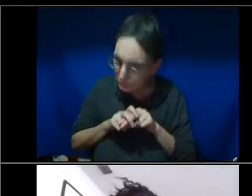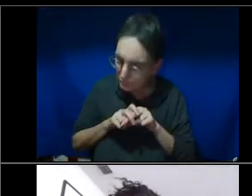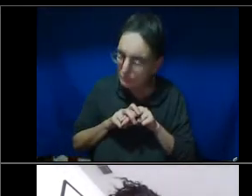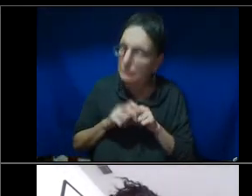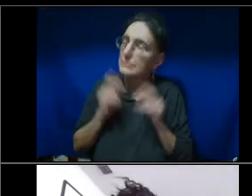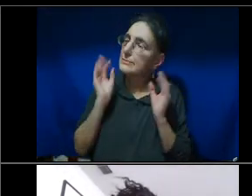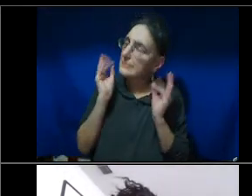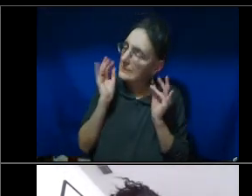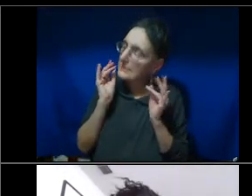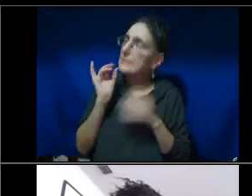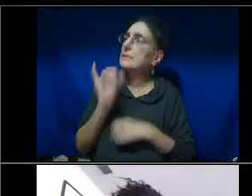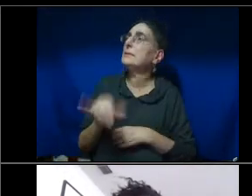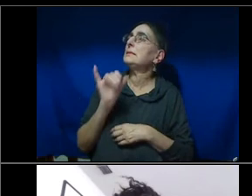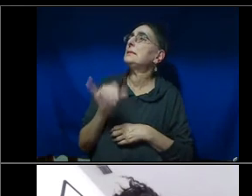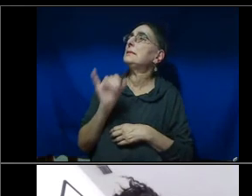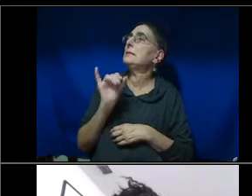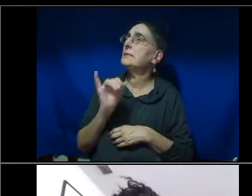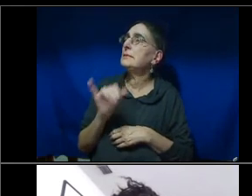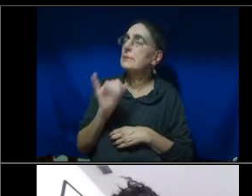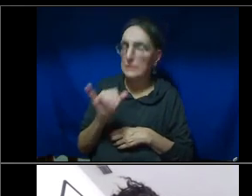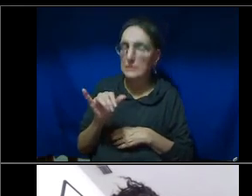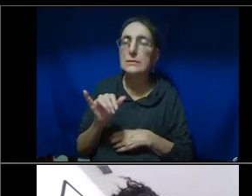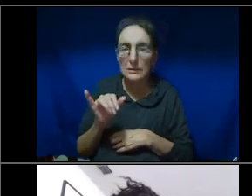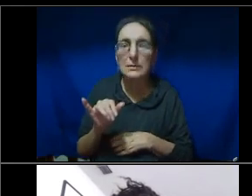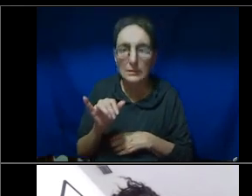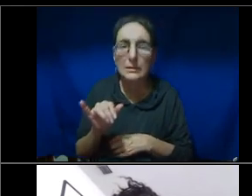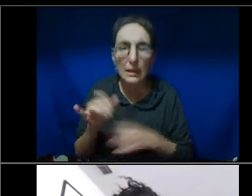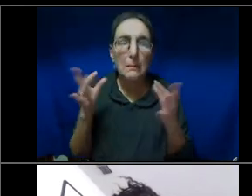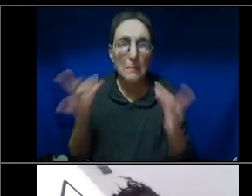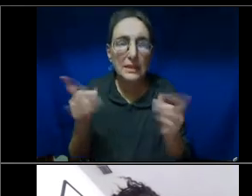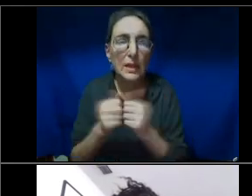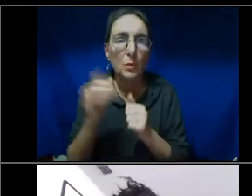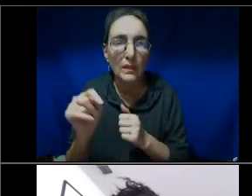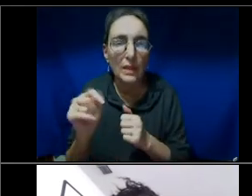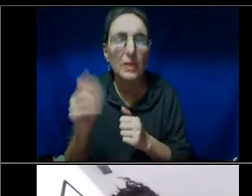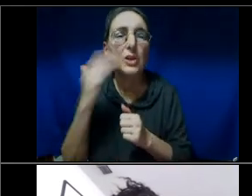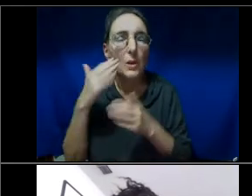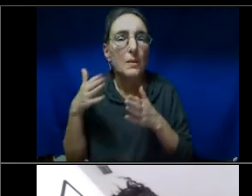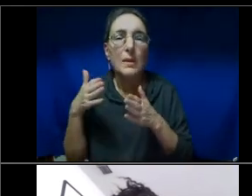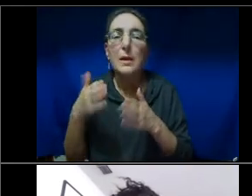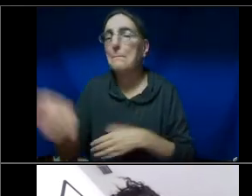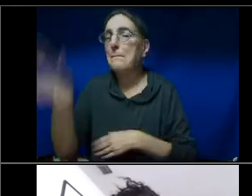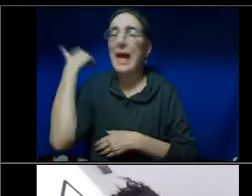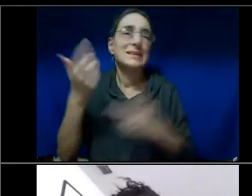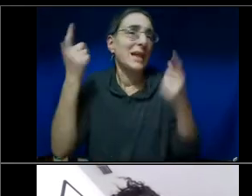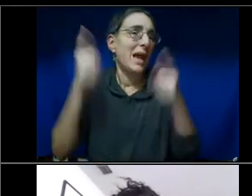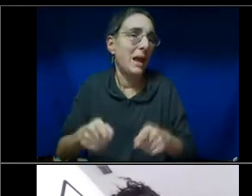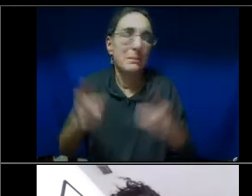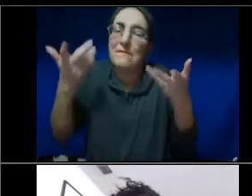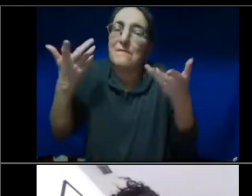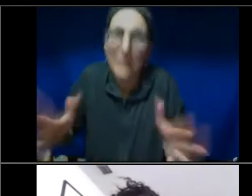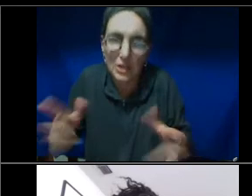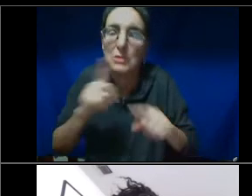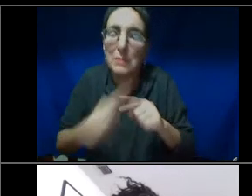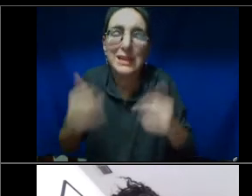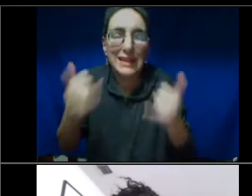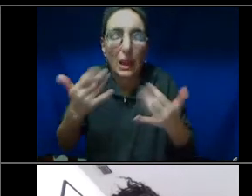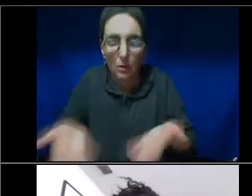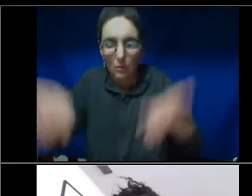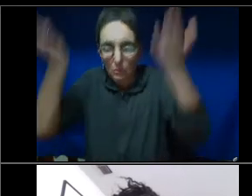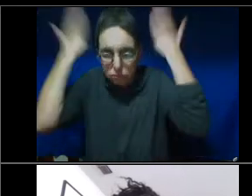shame. It's not about blaming. The past has happened. The past has happened, but we do now, and how we move forward is what's